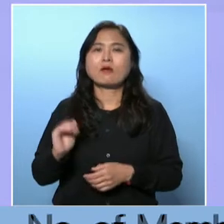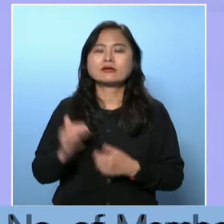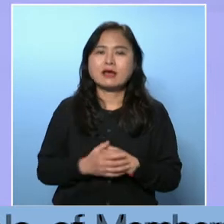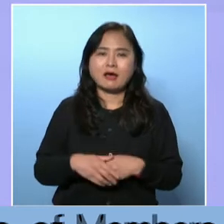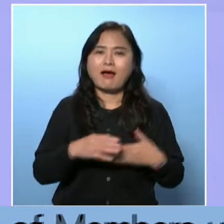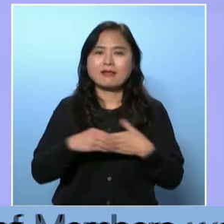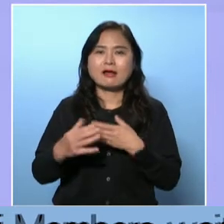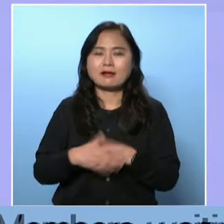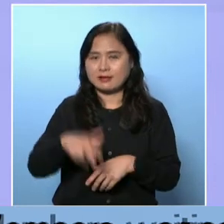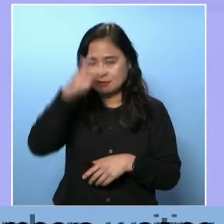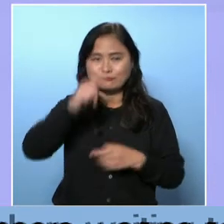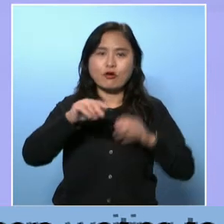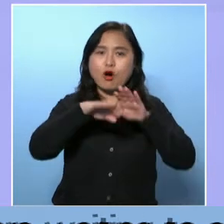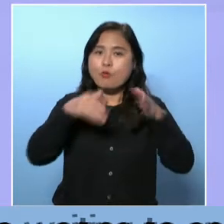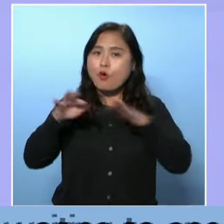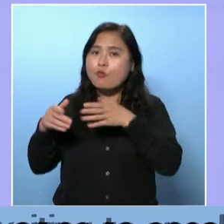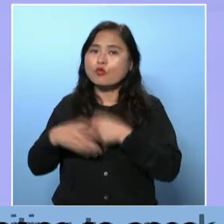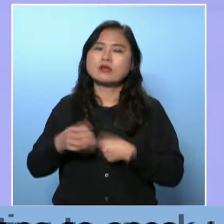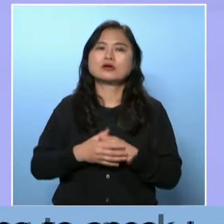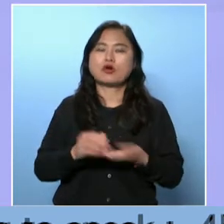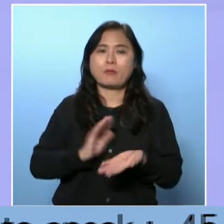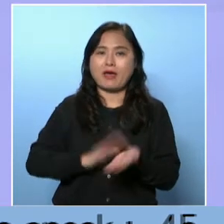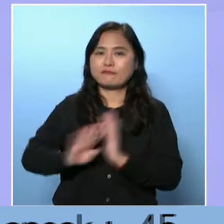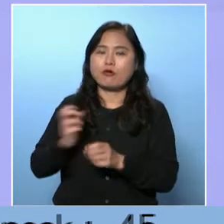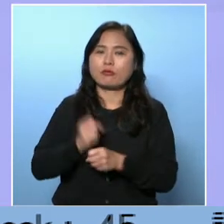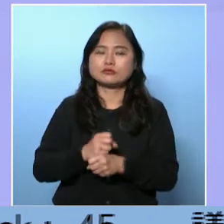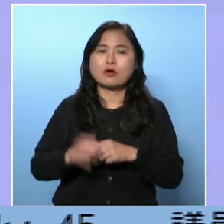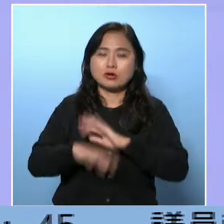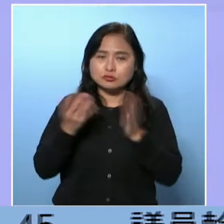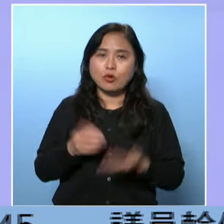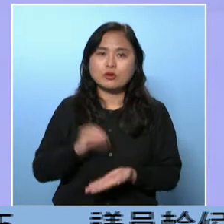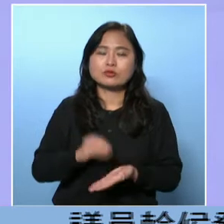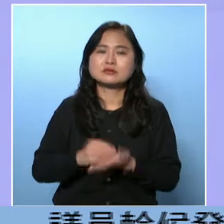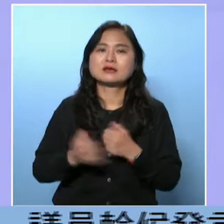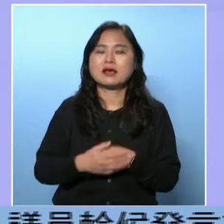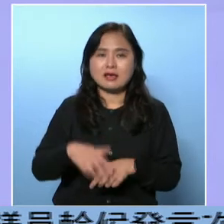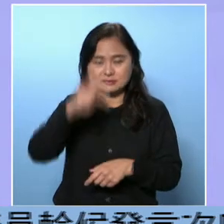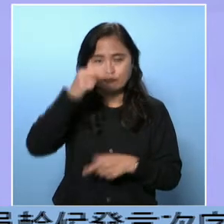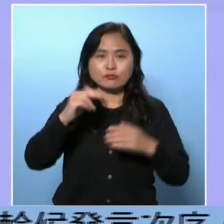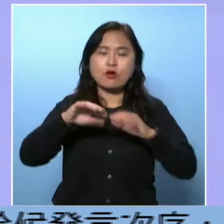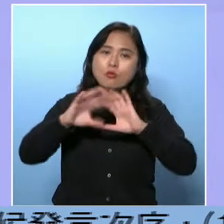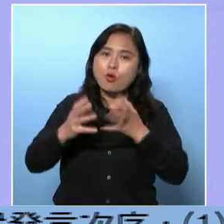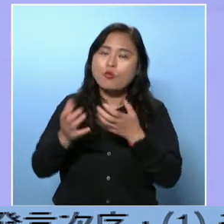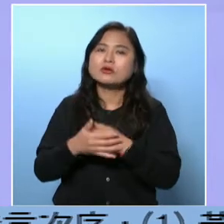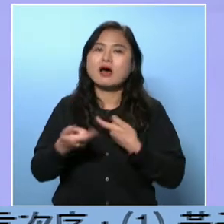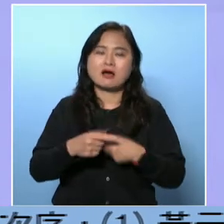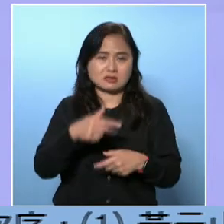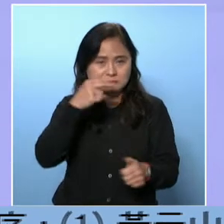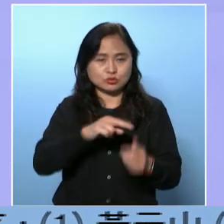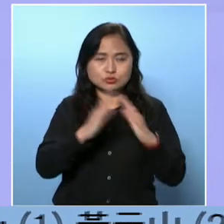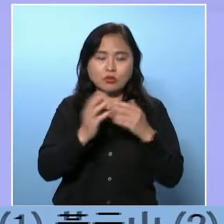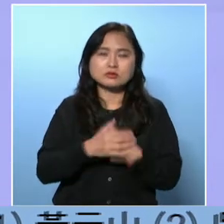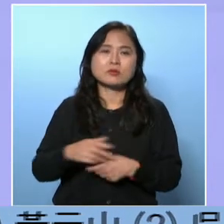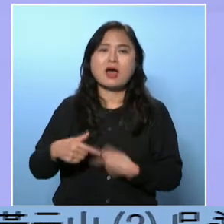to lead government departments in this fight so that all policy bureaus, departments, hospital authority,